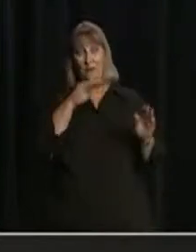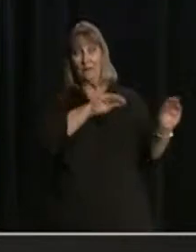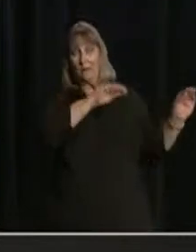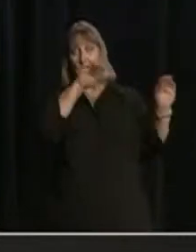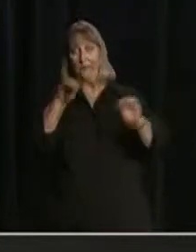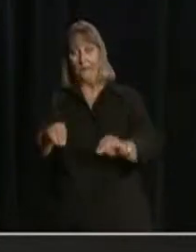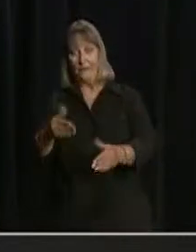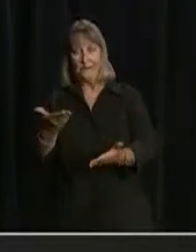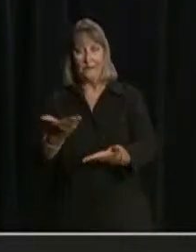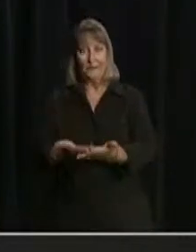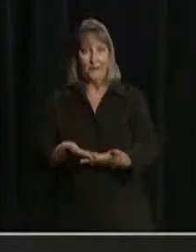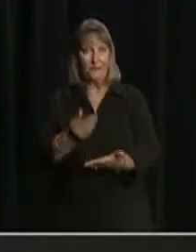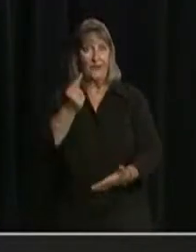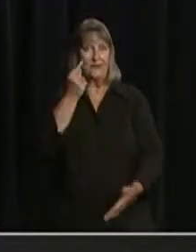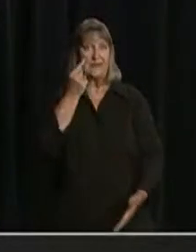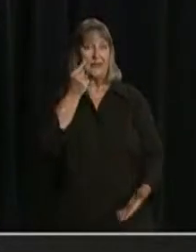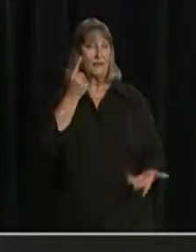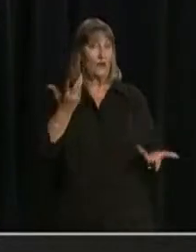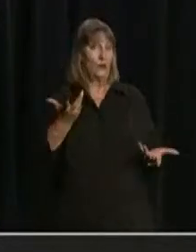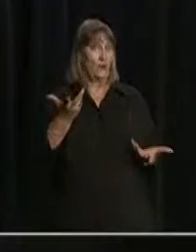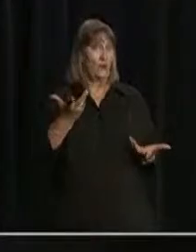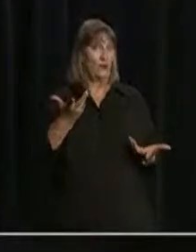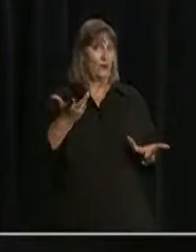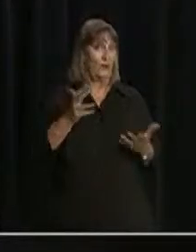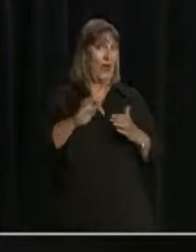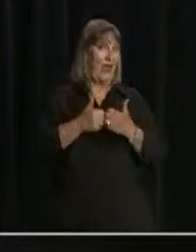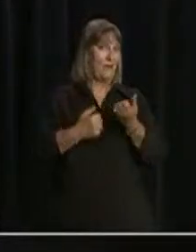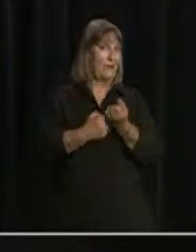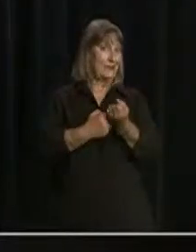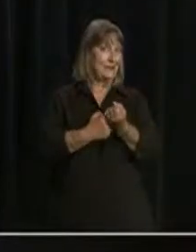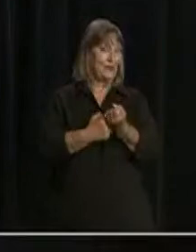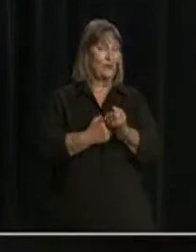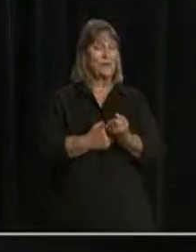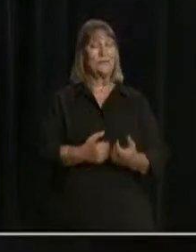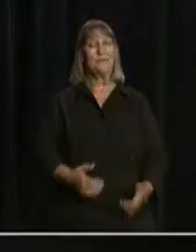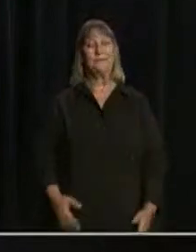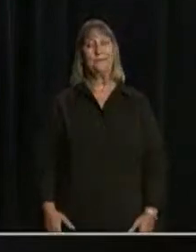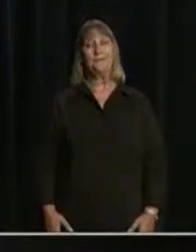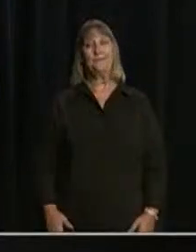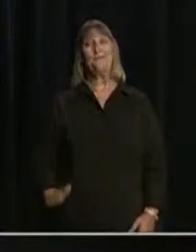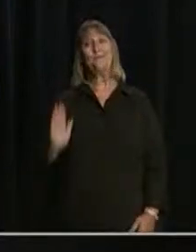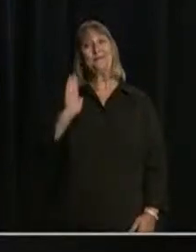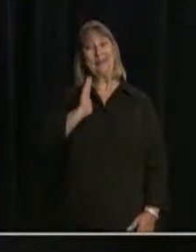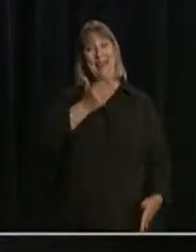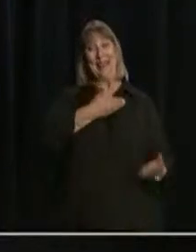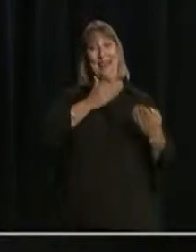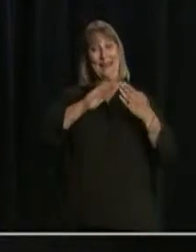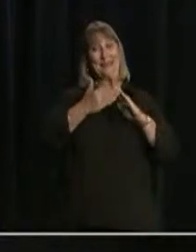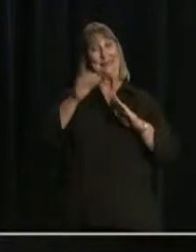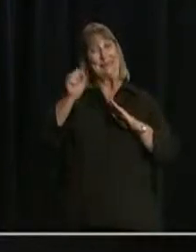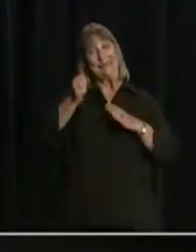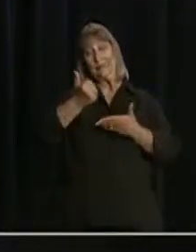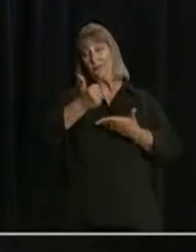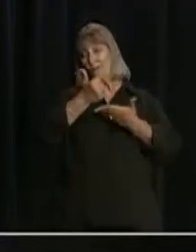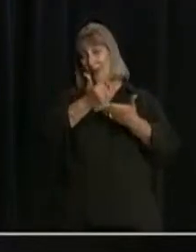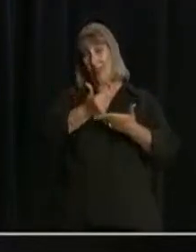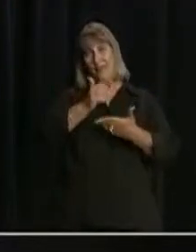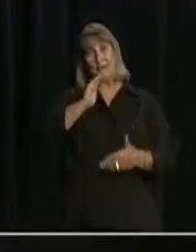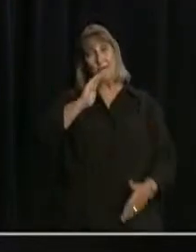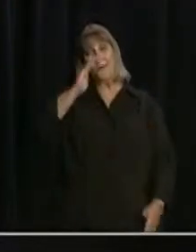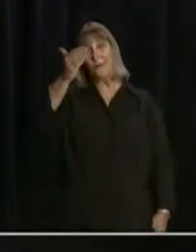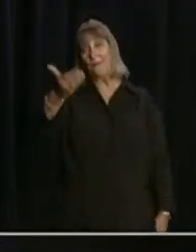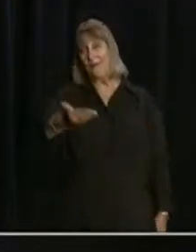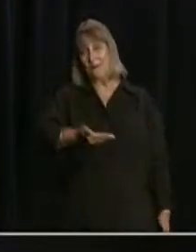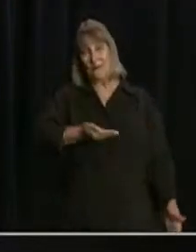Antonio. Well, we are a city that helps and welcomes those who are